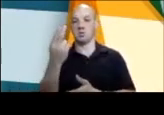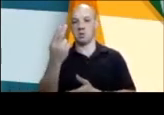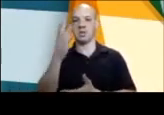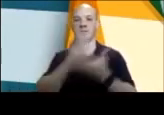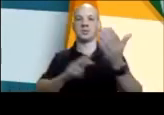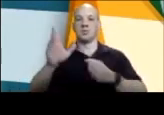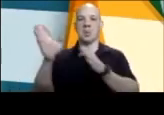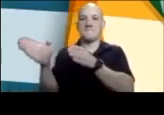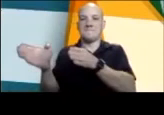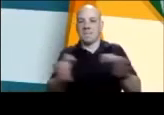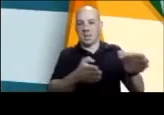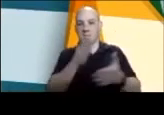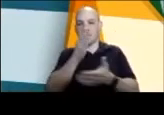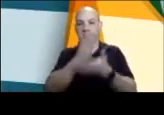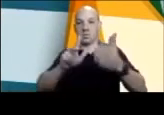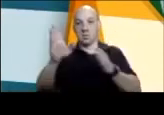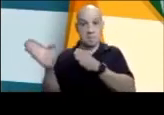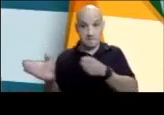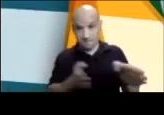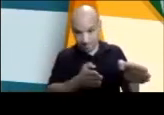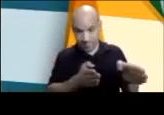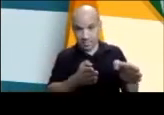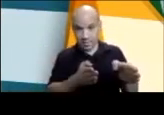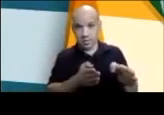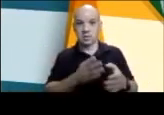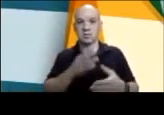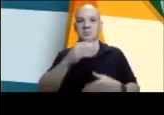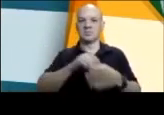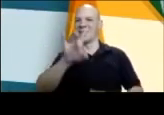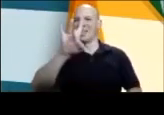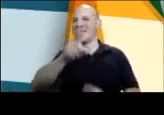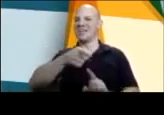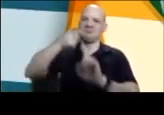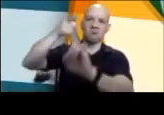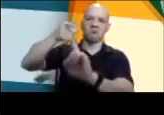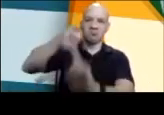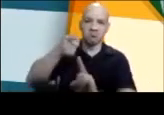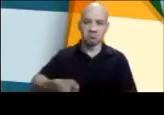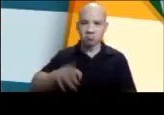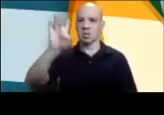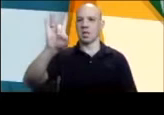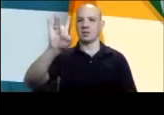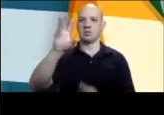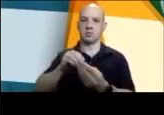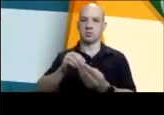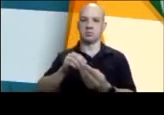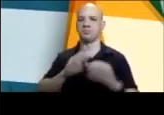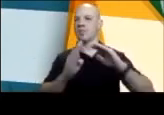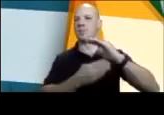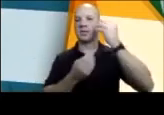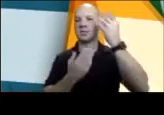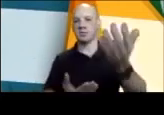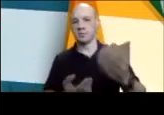A Section 3 plan contains 8 main areas of information. Those are basic information,